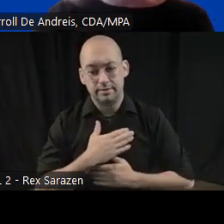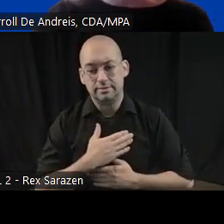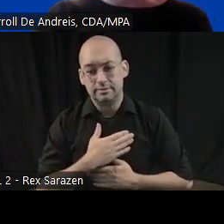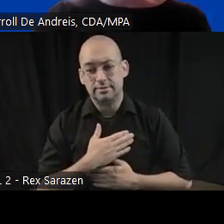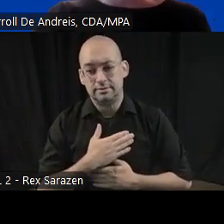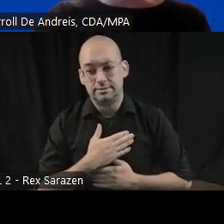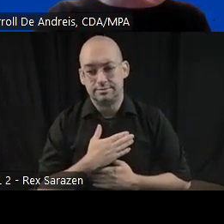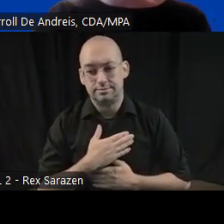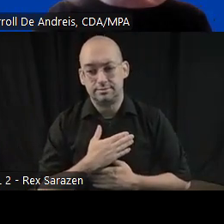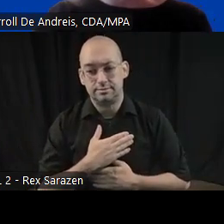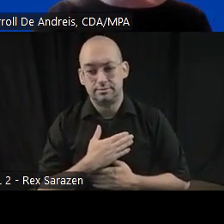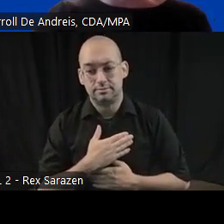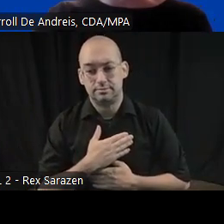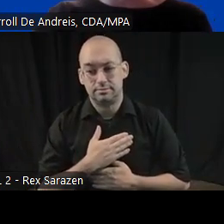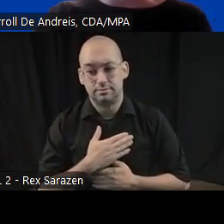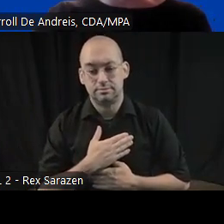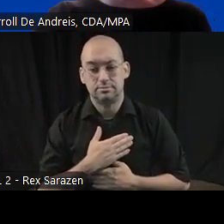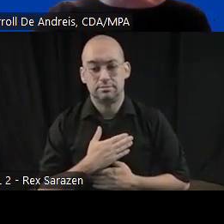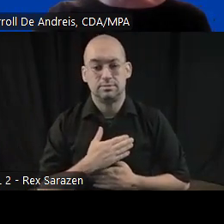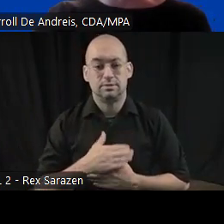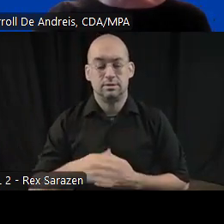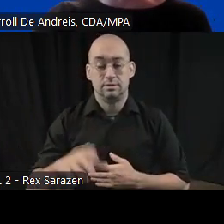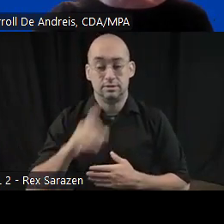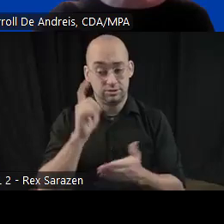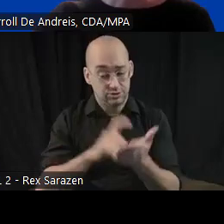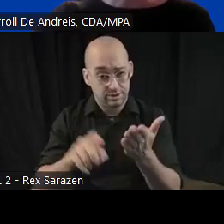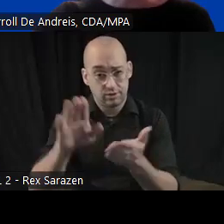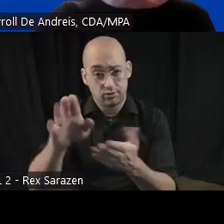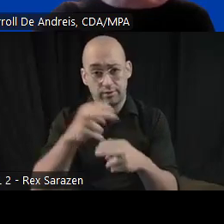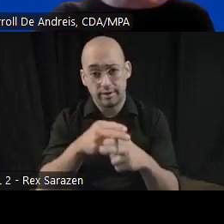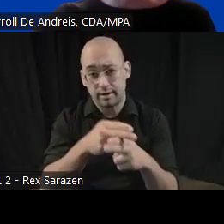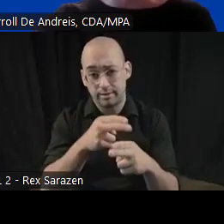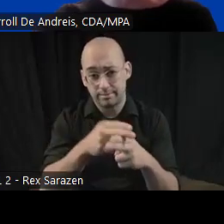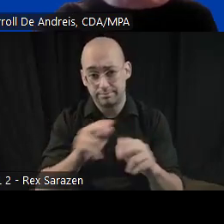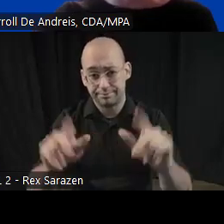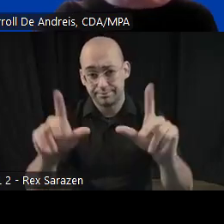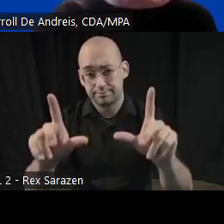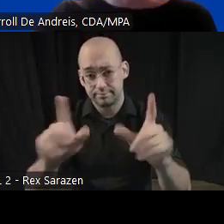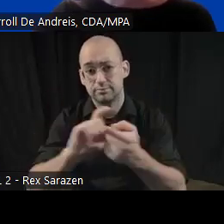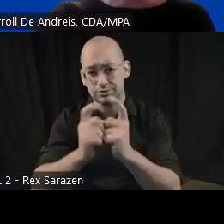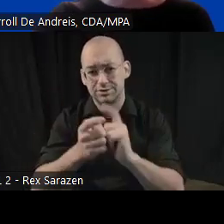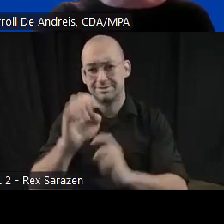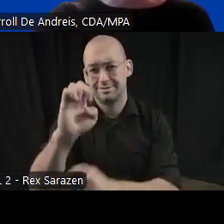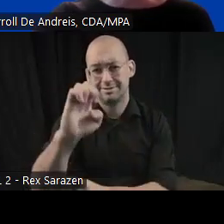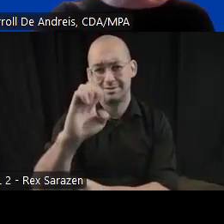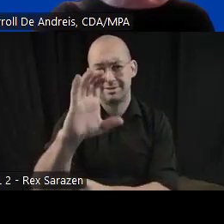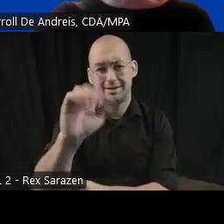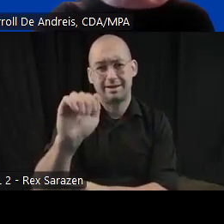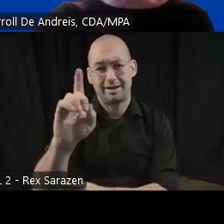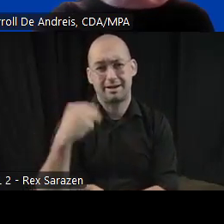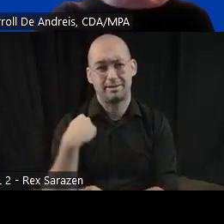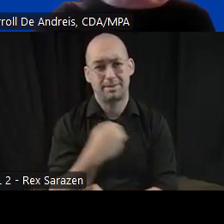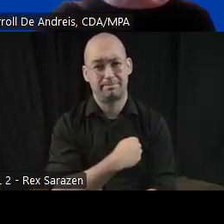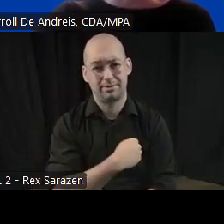if you haven't yet done so, please check your name display and change it from EACAD member or guest to